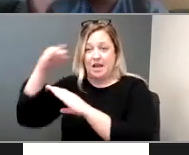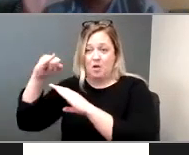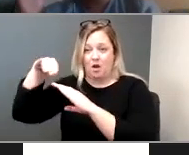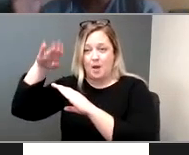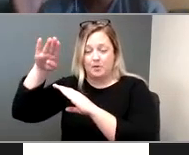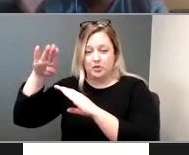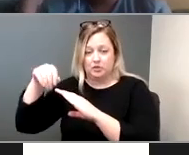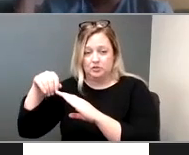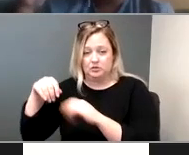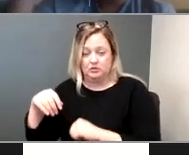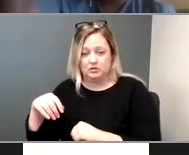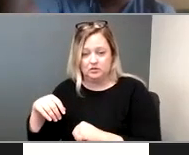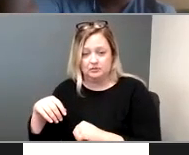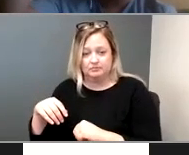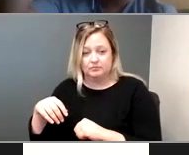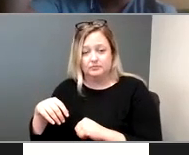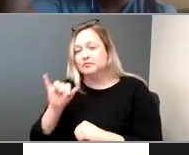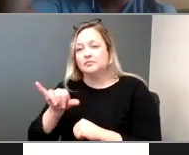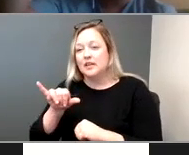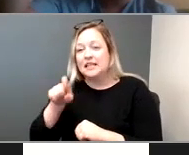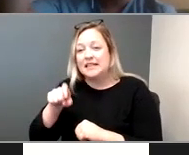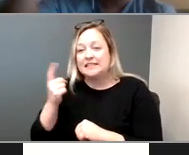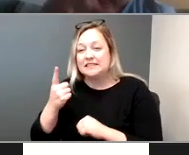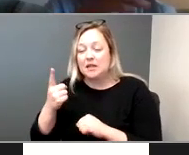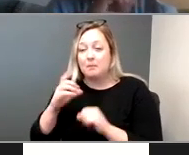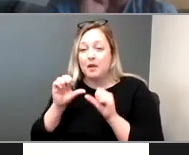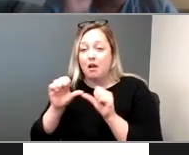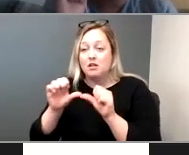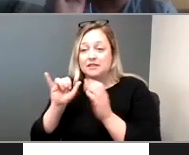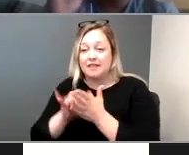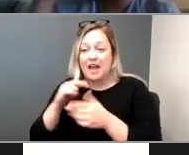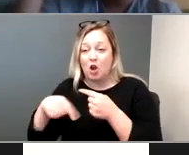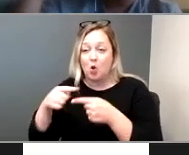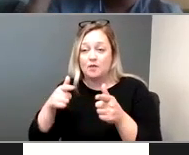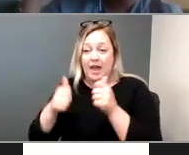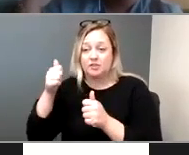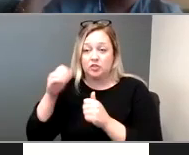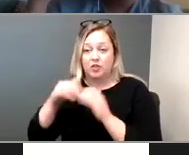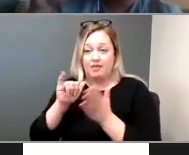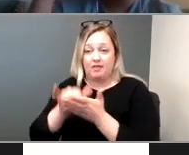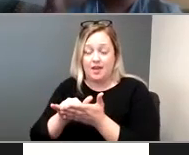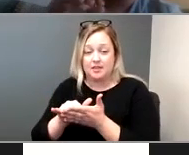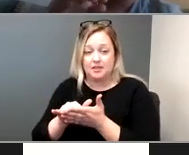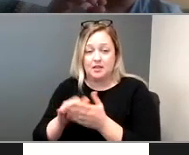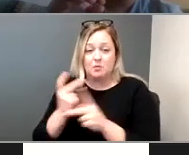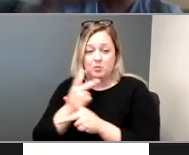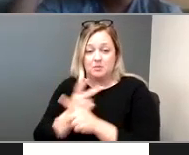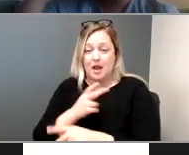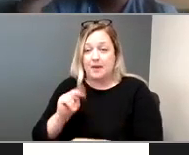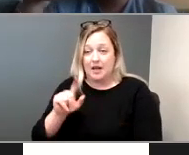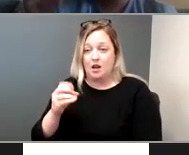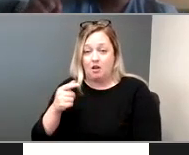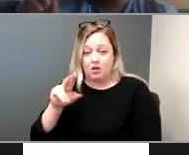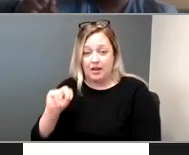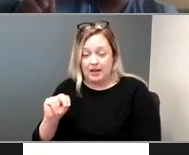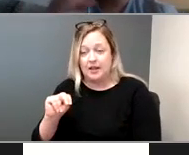there is some constant that grows faster than this equation when multiplied by n log n, and there is some constant when multiplied by n log n